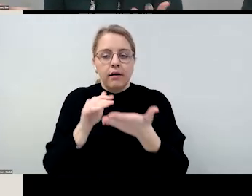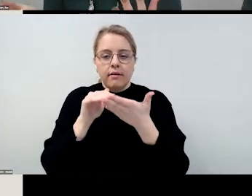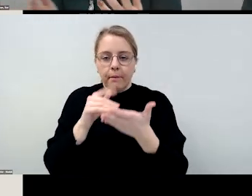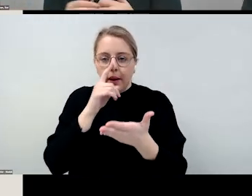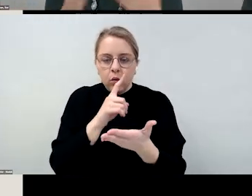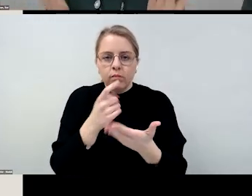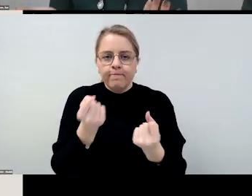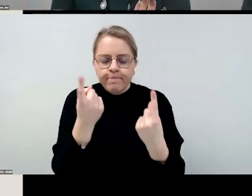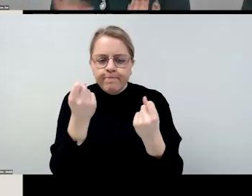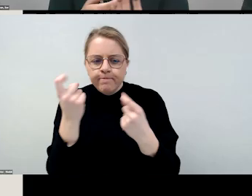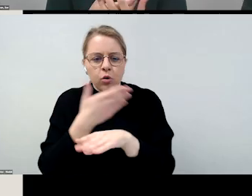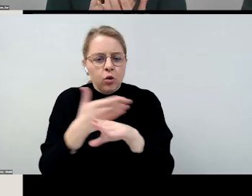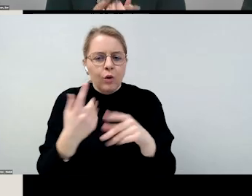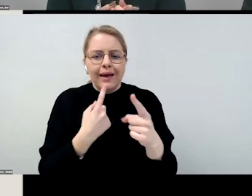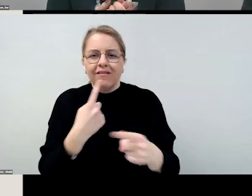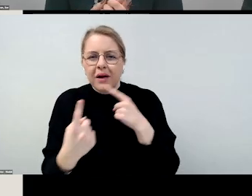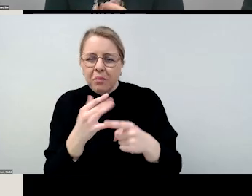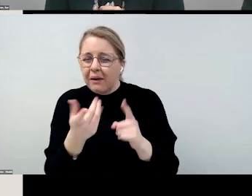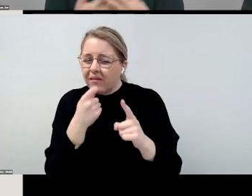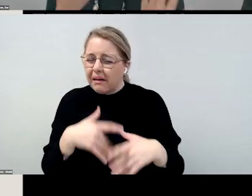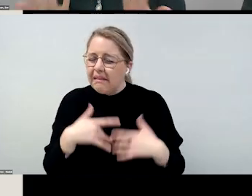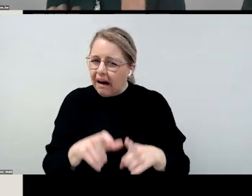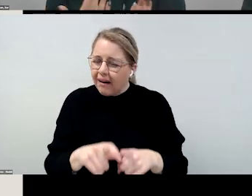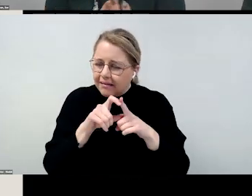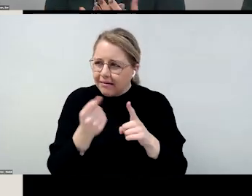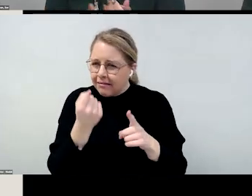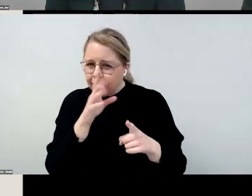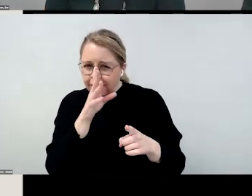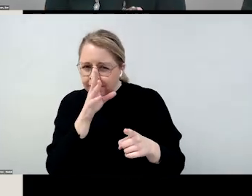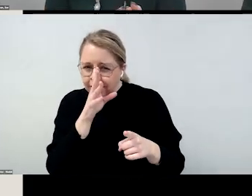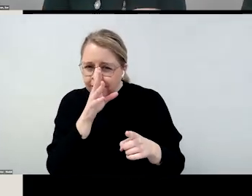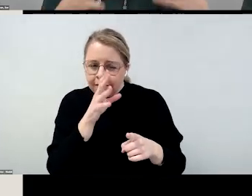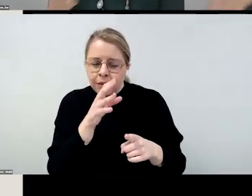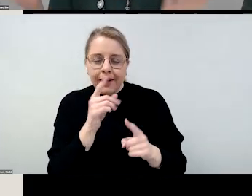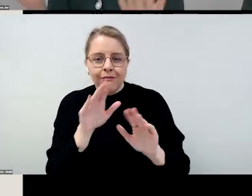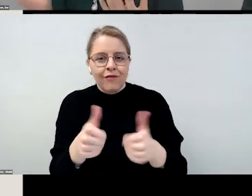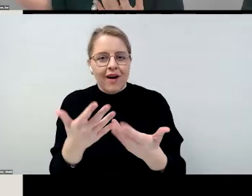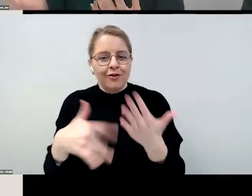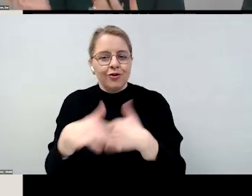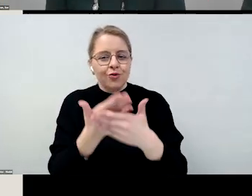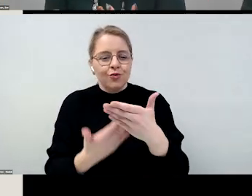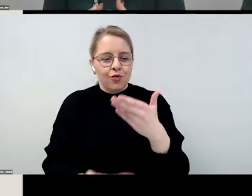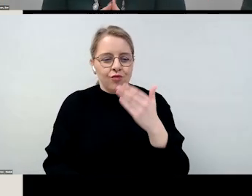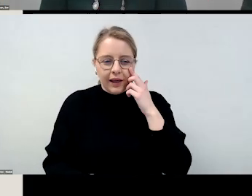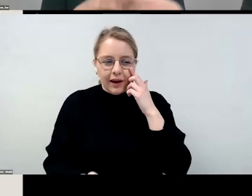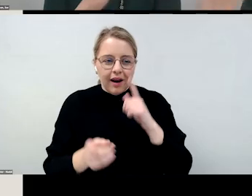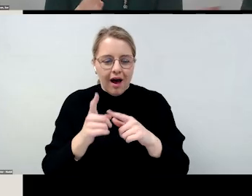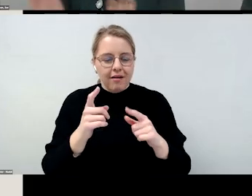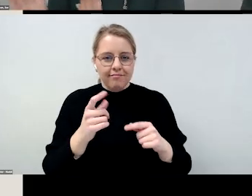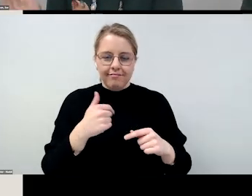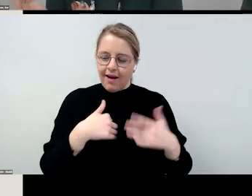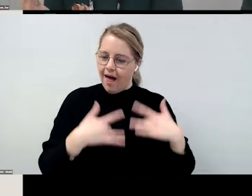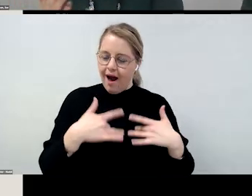understand new information or difficult information. You can support people to make choices with them. It basically follows someone through a journey,